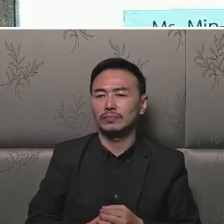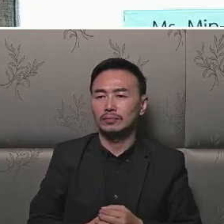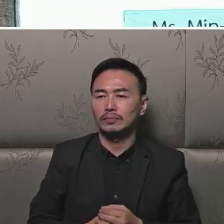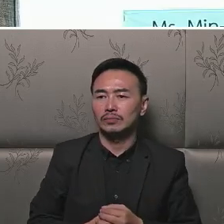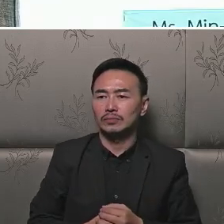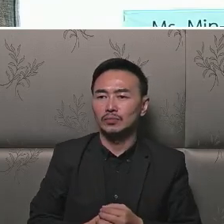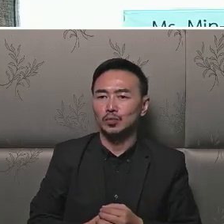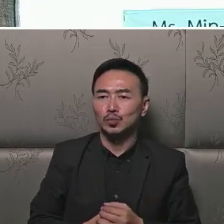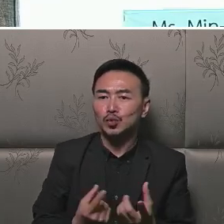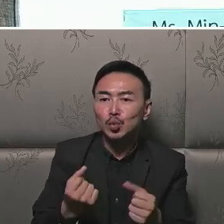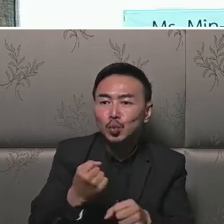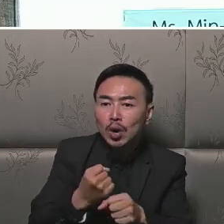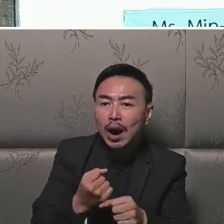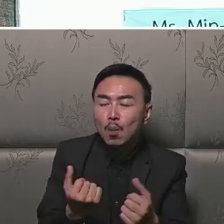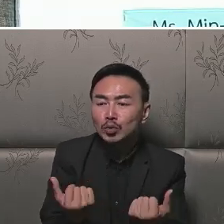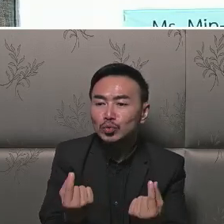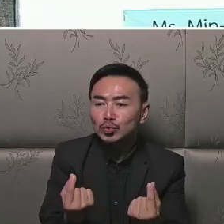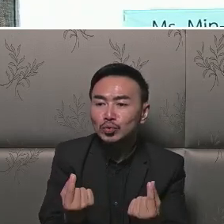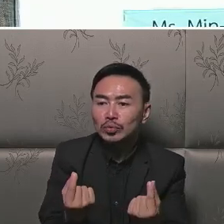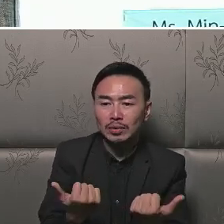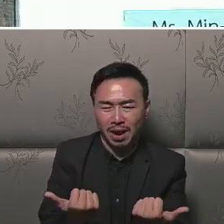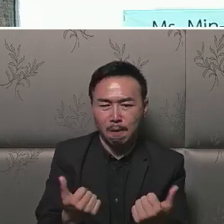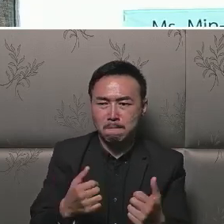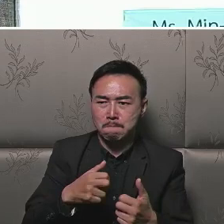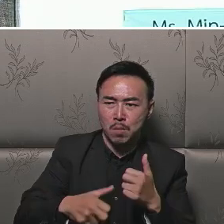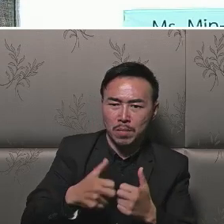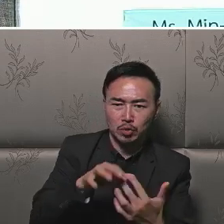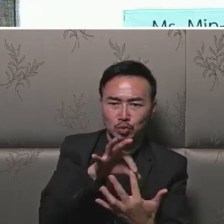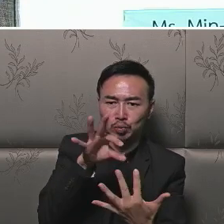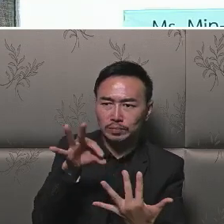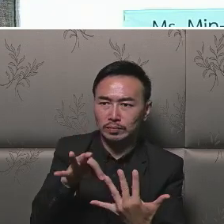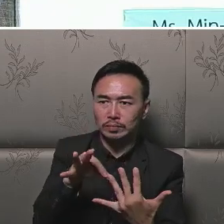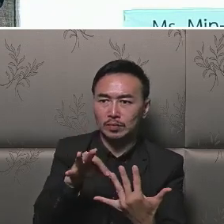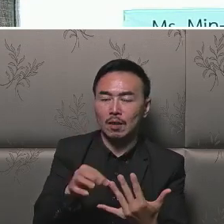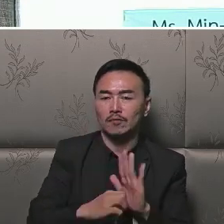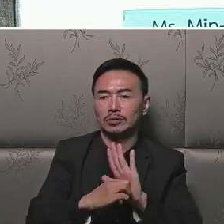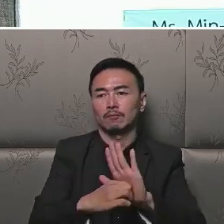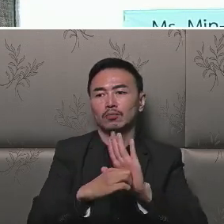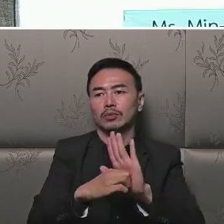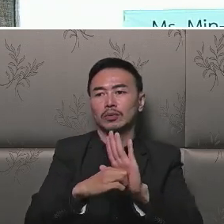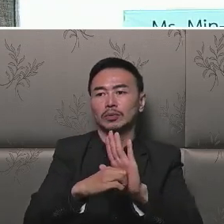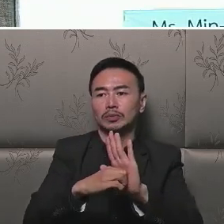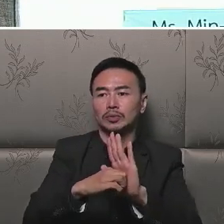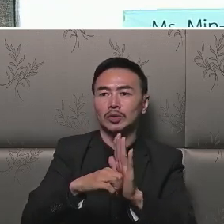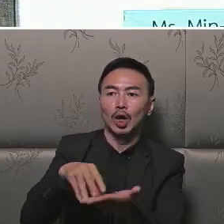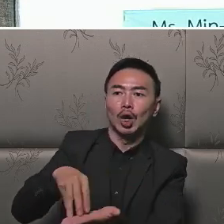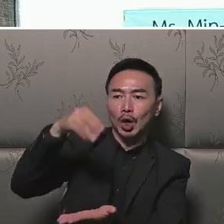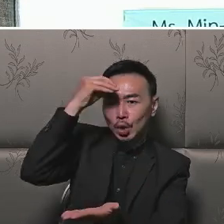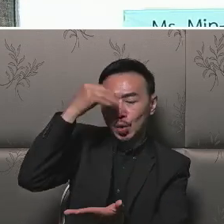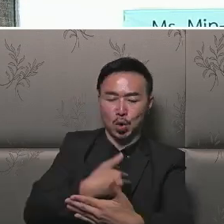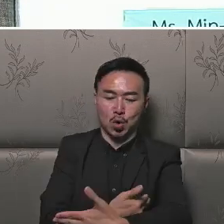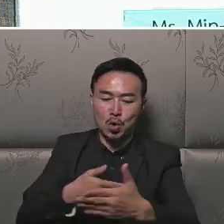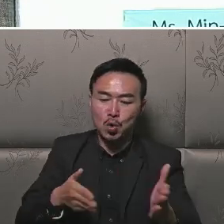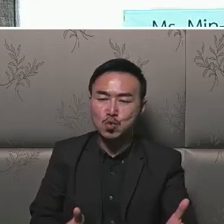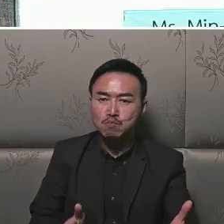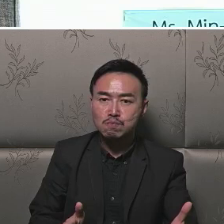setting. Like, for example, applying flexible learning methodologies in the formal classroom. Of course, we need to